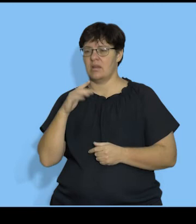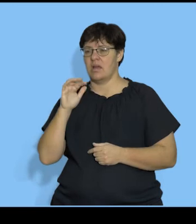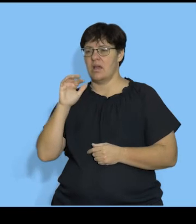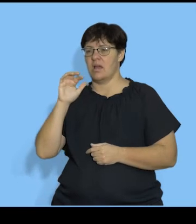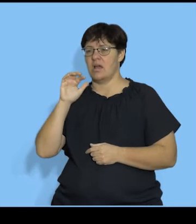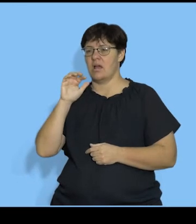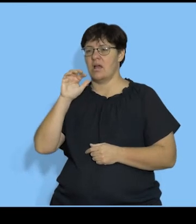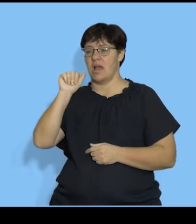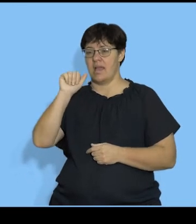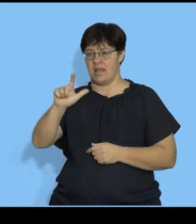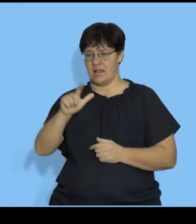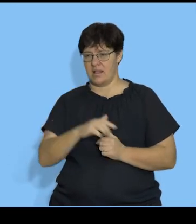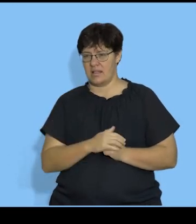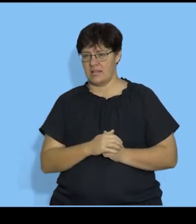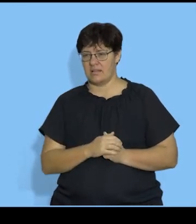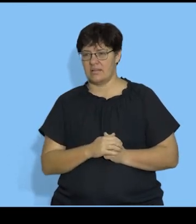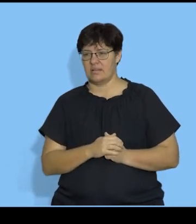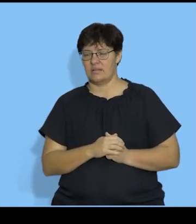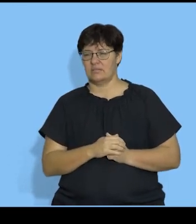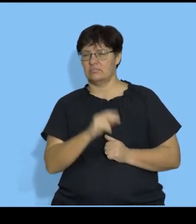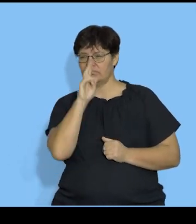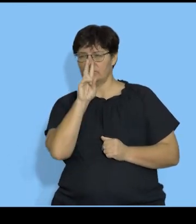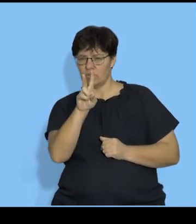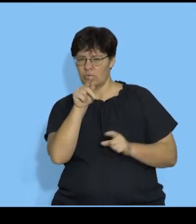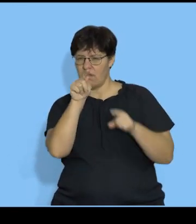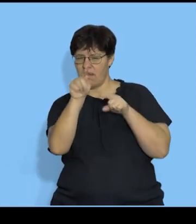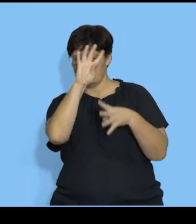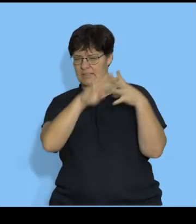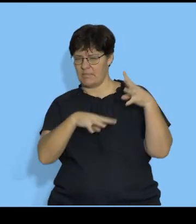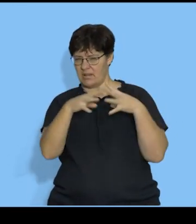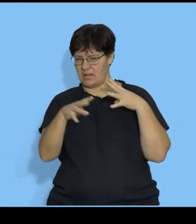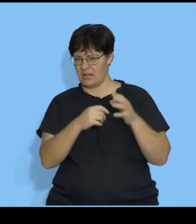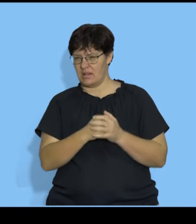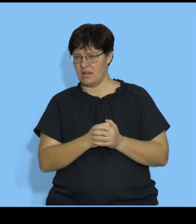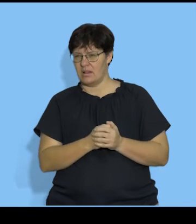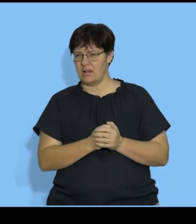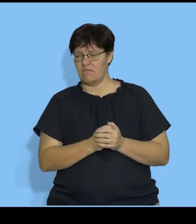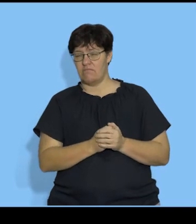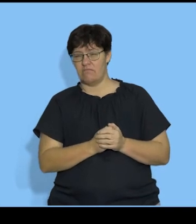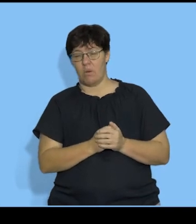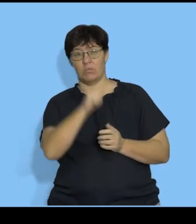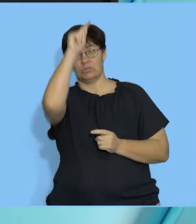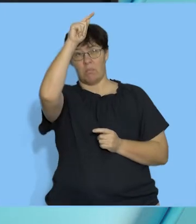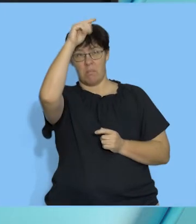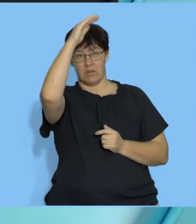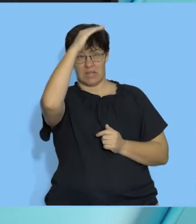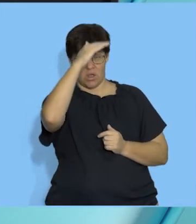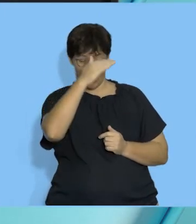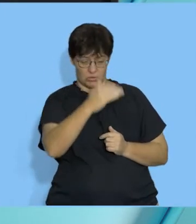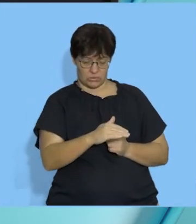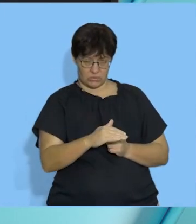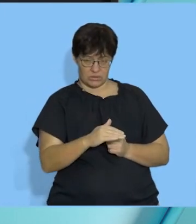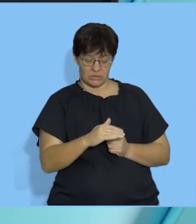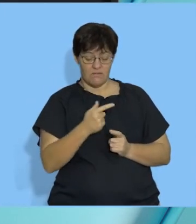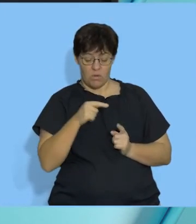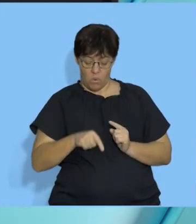There is our aluminium, okay? Now, if you look at this table from top to bottom, it says as you move up